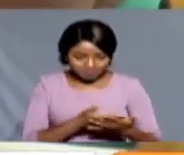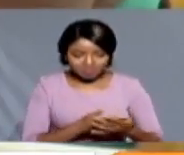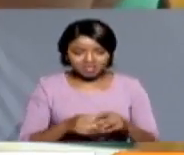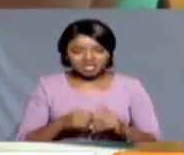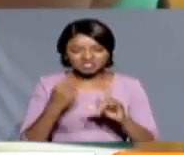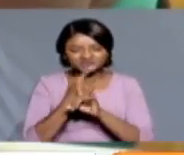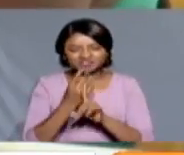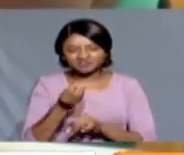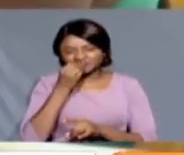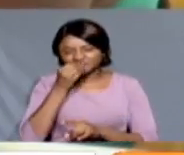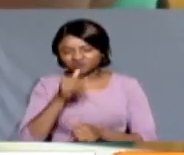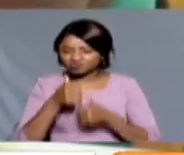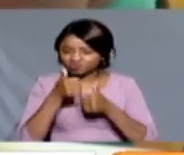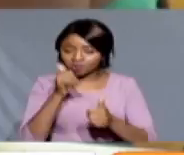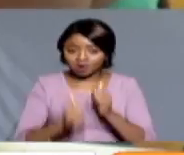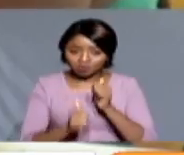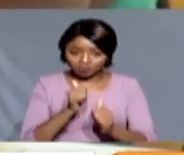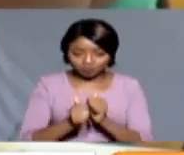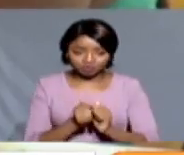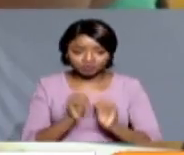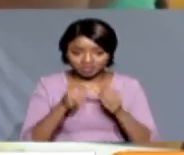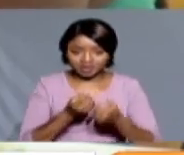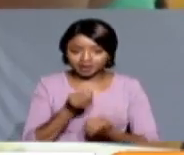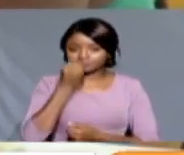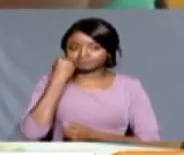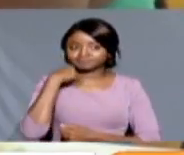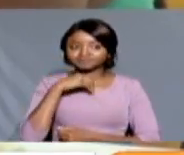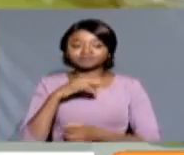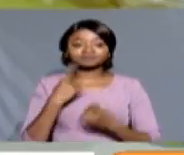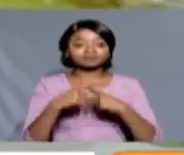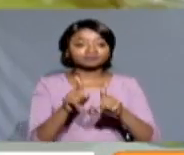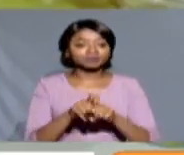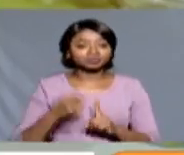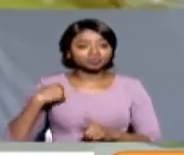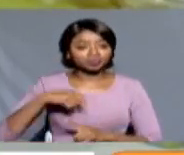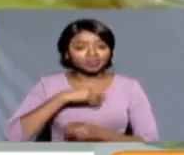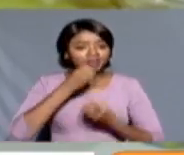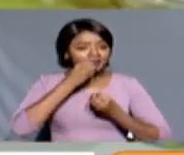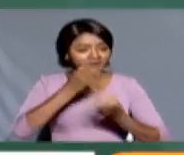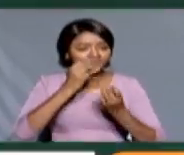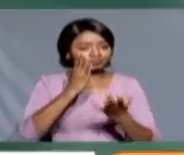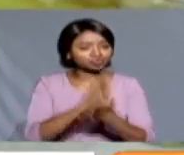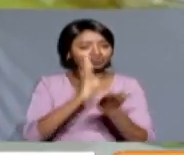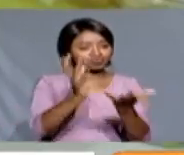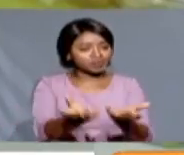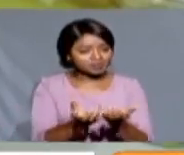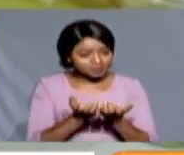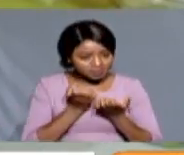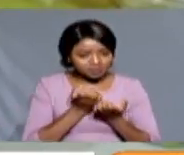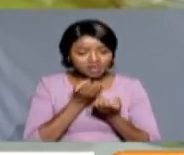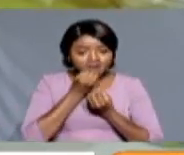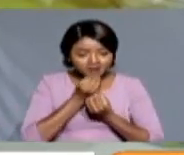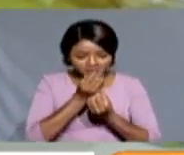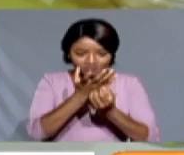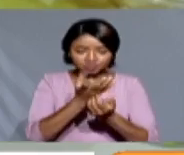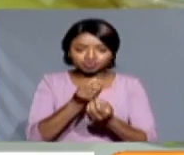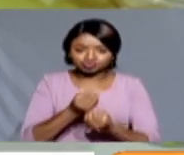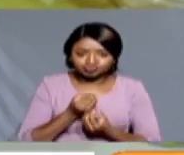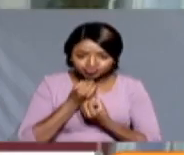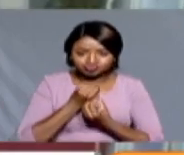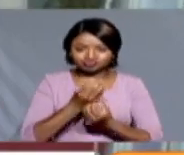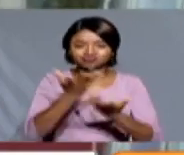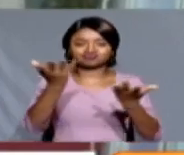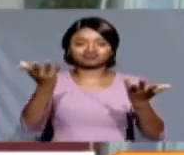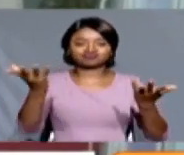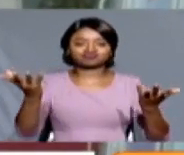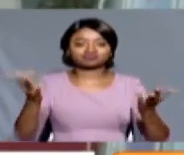Now, speaking at the event, expo organizer Rosemary Shikari reiterated the need to provide such information to the public in